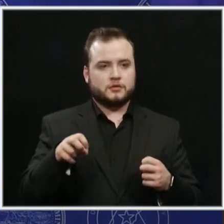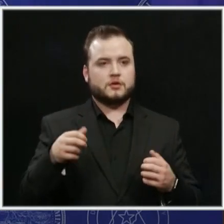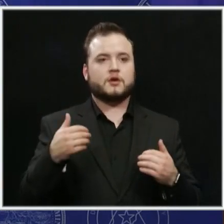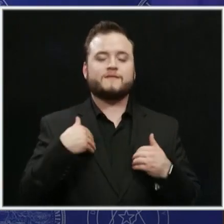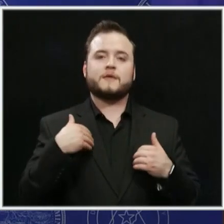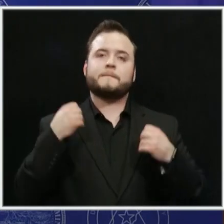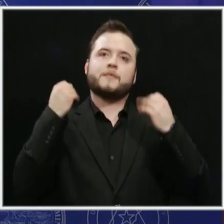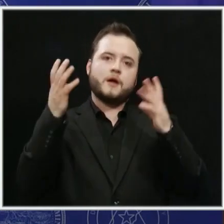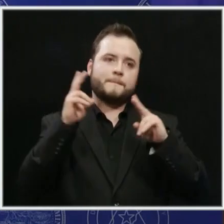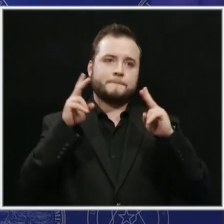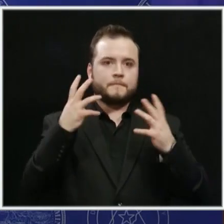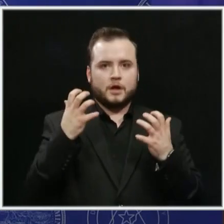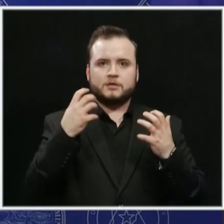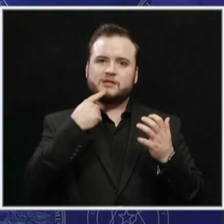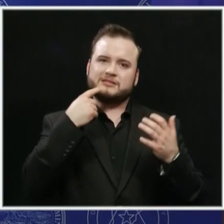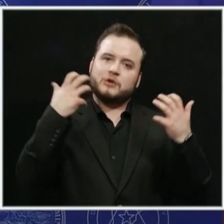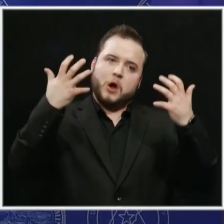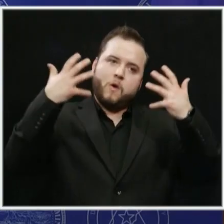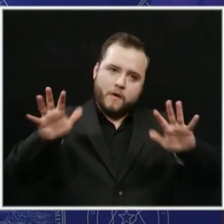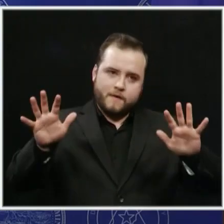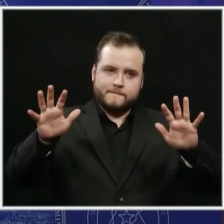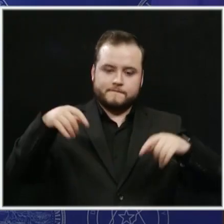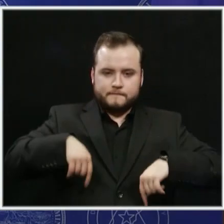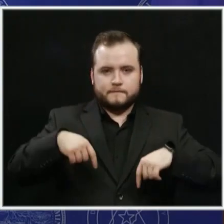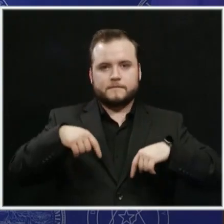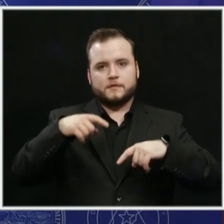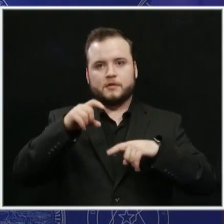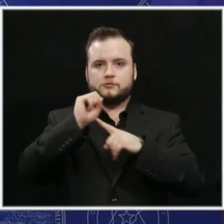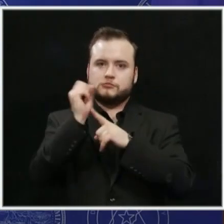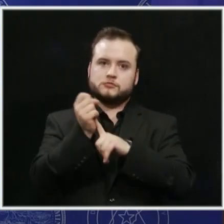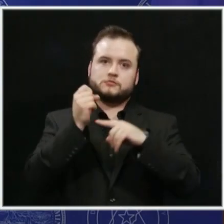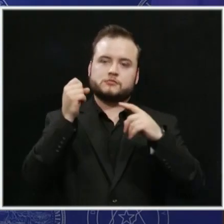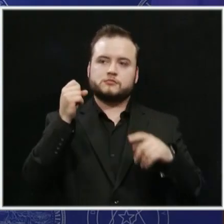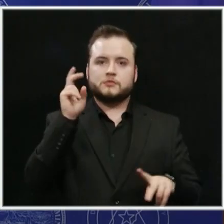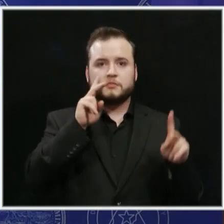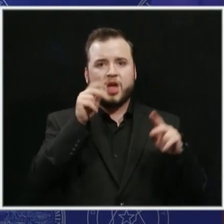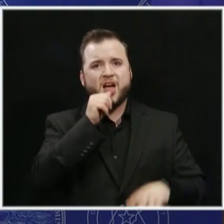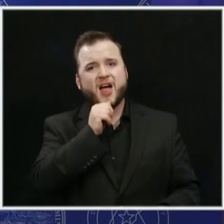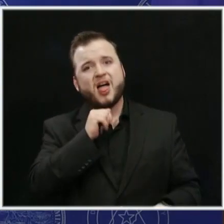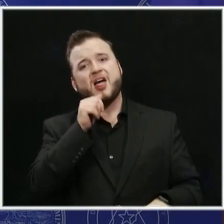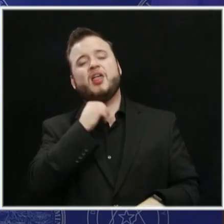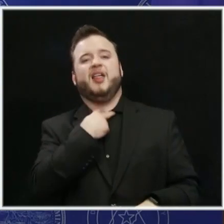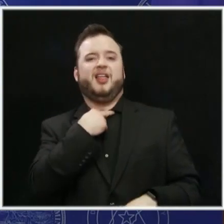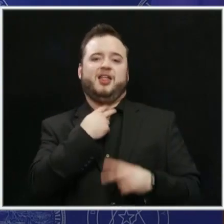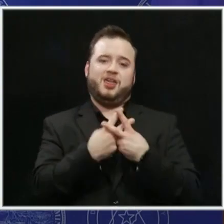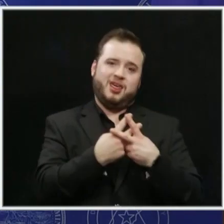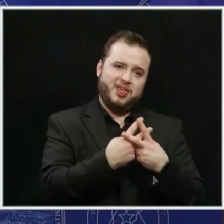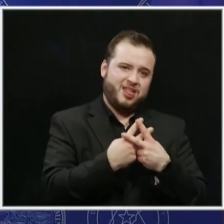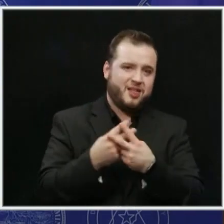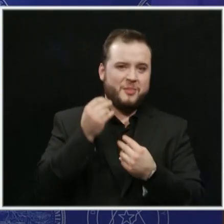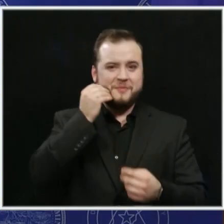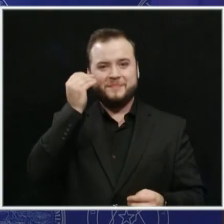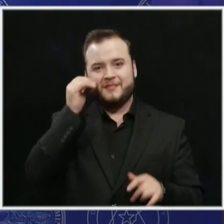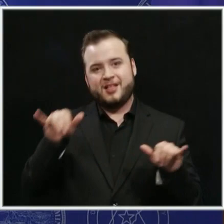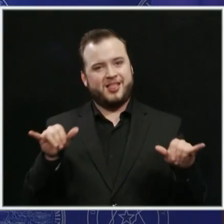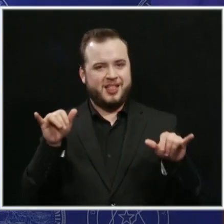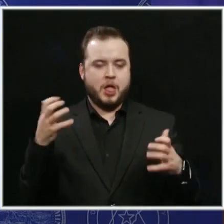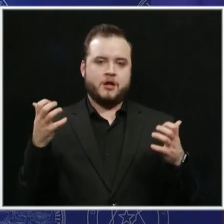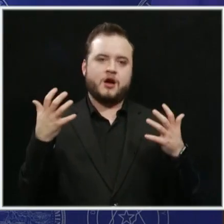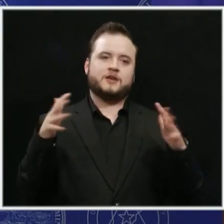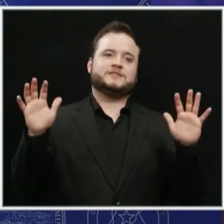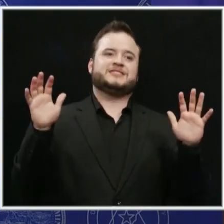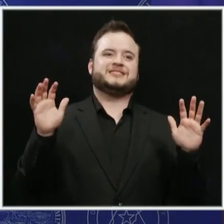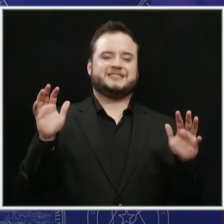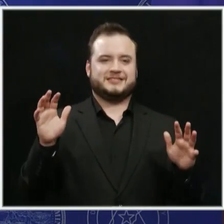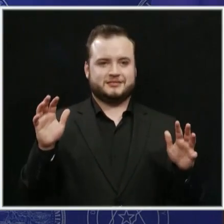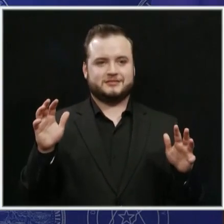good Minnesotans have done, and then the belief it's kind of like we win and this thing goes away and gives up. It doesn't work that way, and we don't